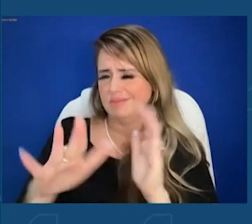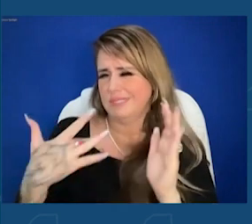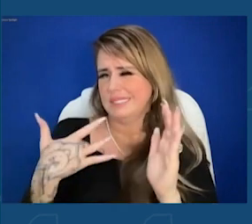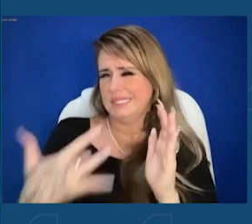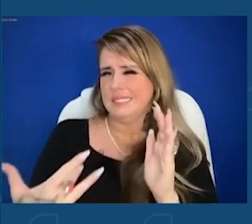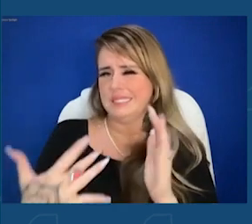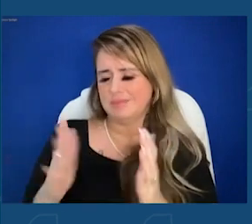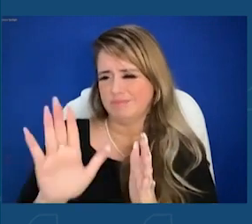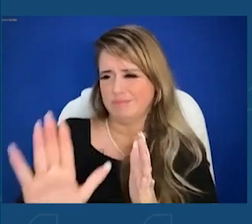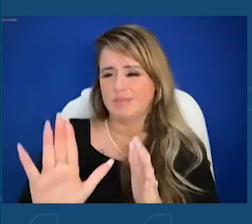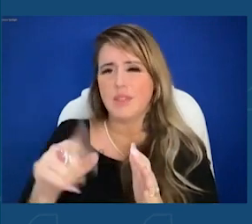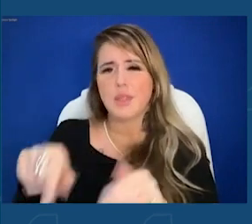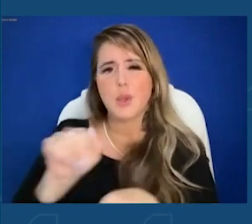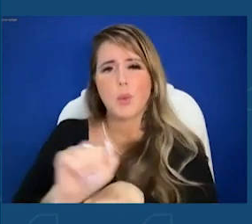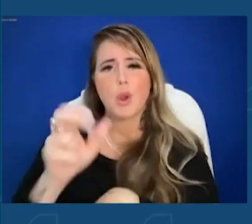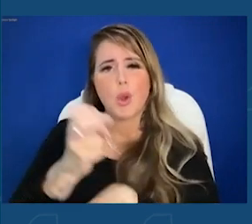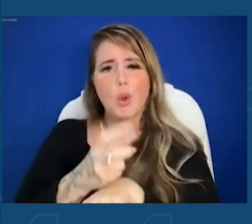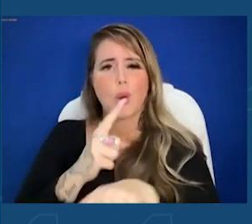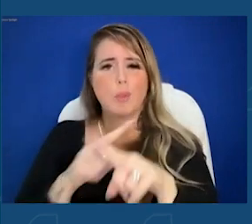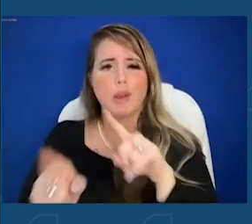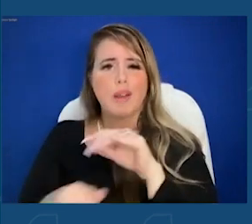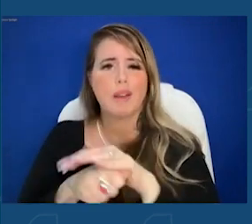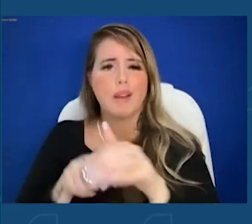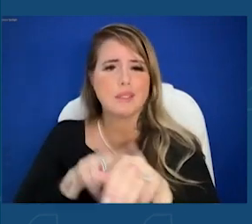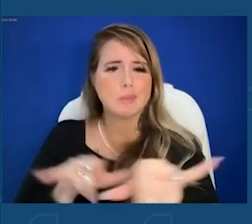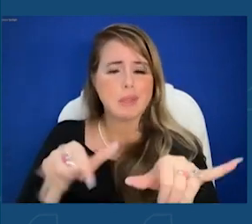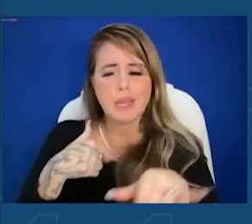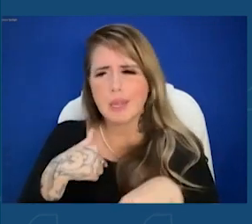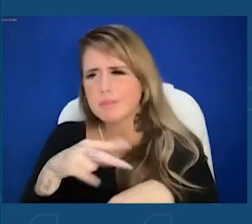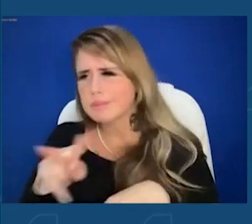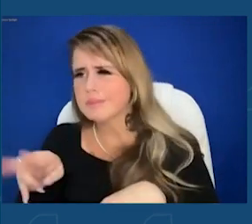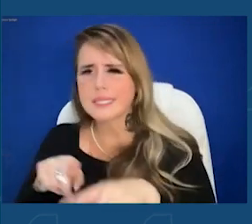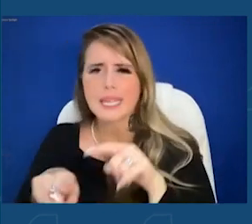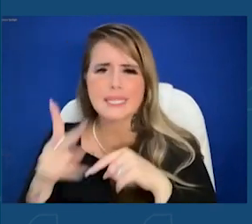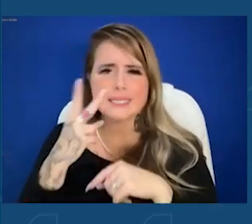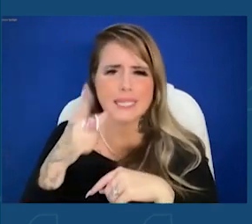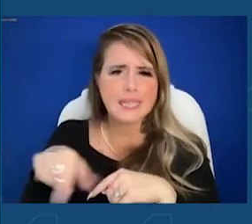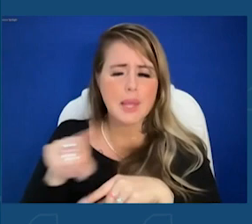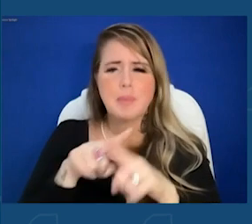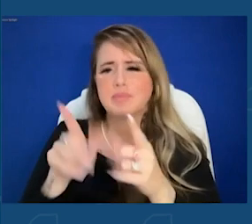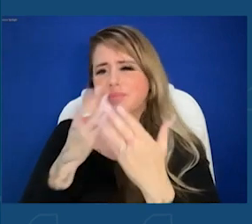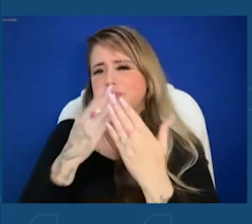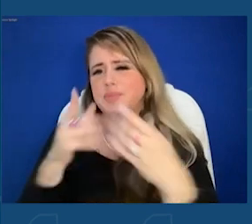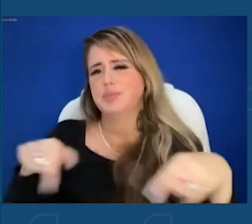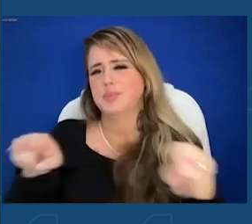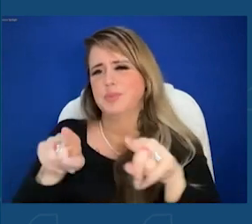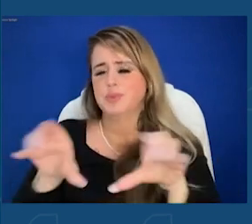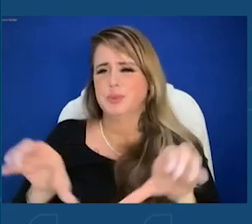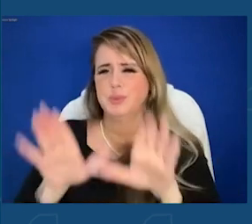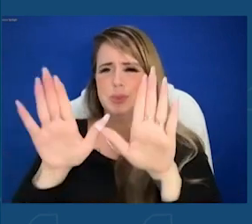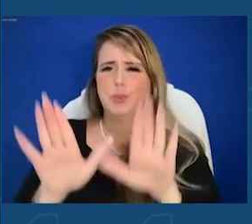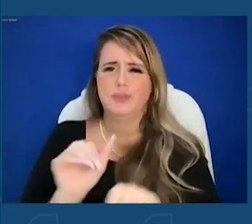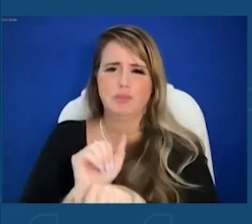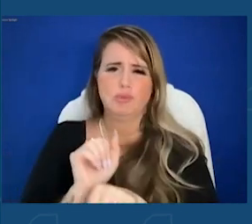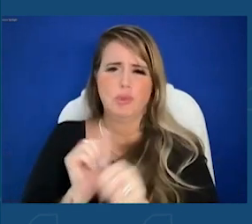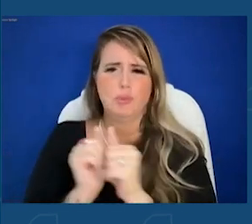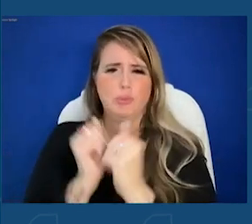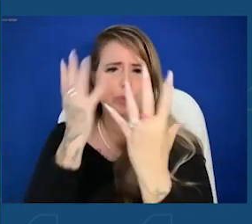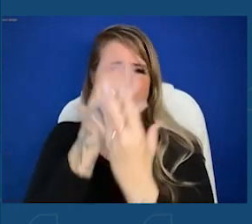work hard, but they hide. I can't spot them. But thank you. You have really done a great job with a beautiful building.